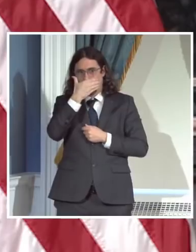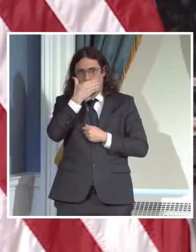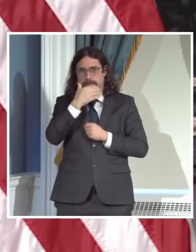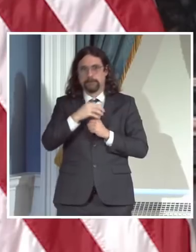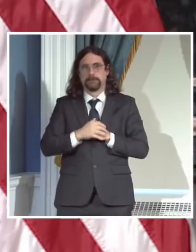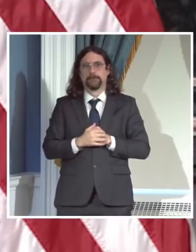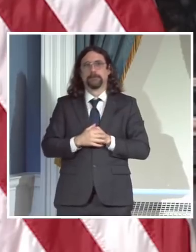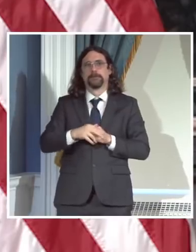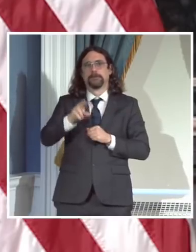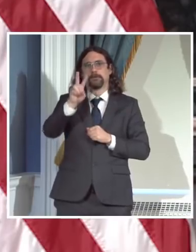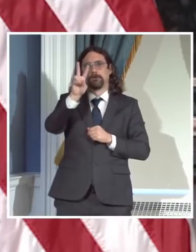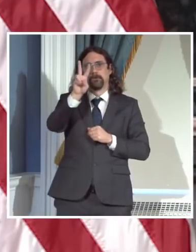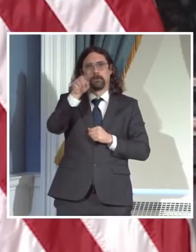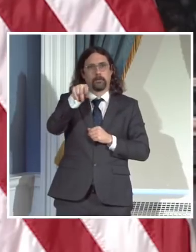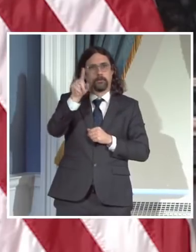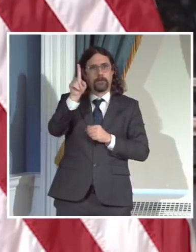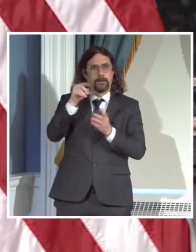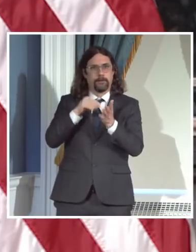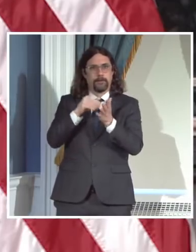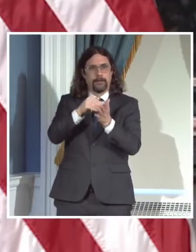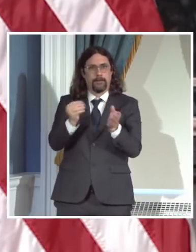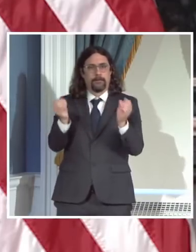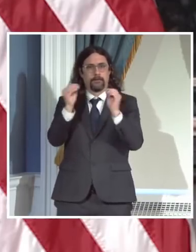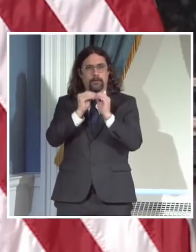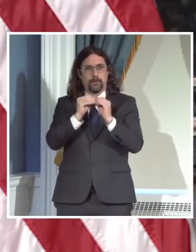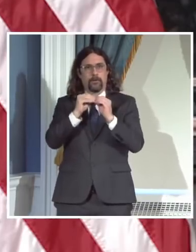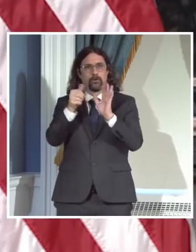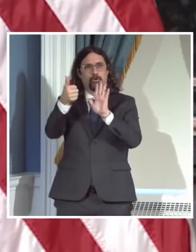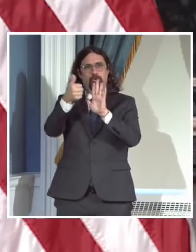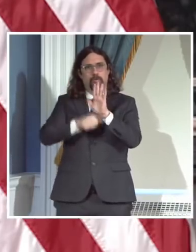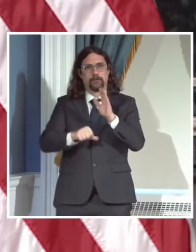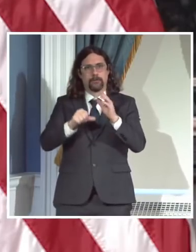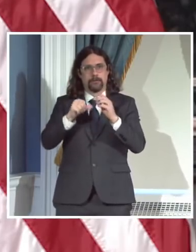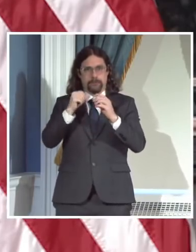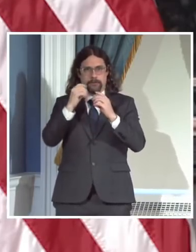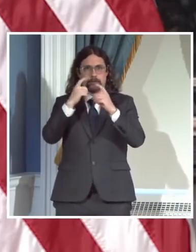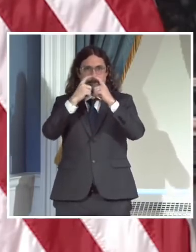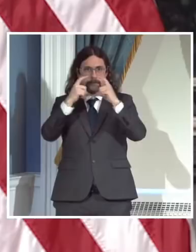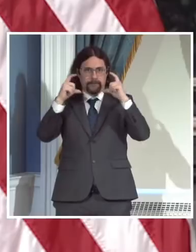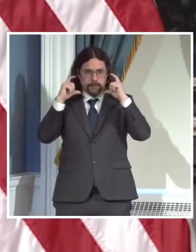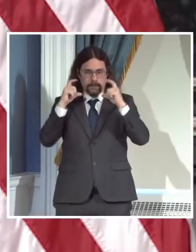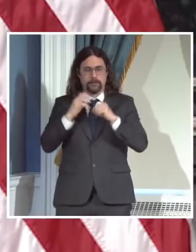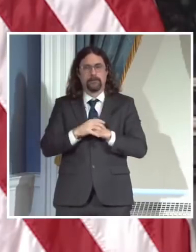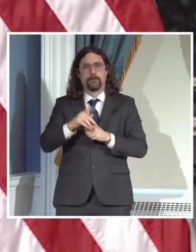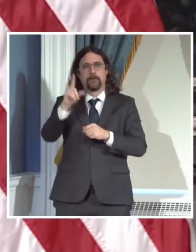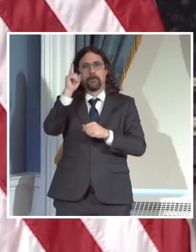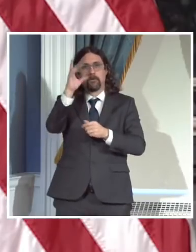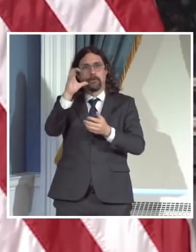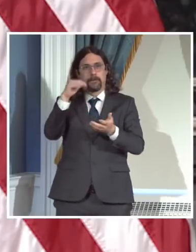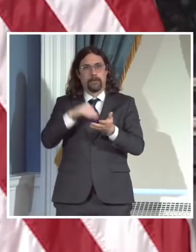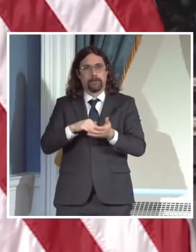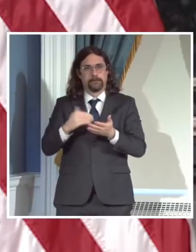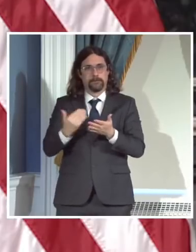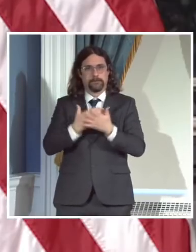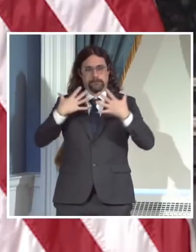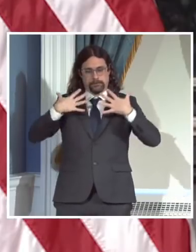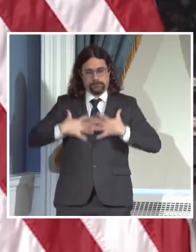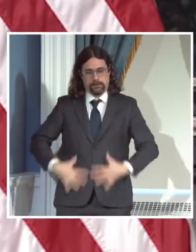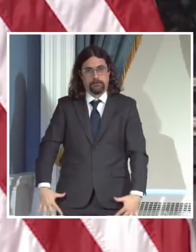gowns. These are big numbers for sure, but they are reachable numbers, but we have to make sure it happens in